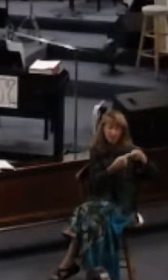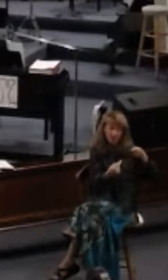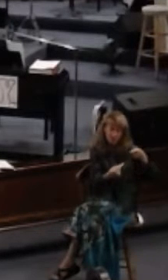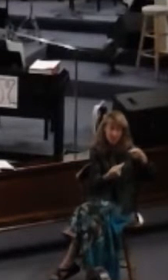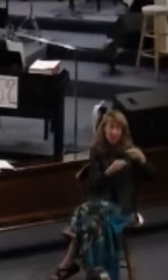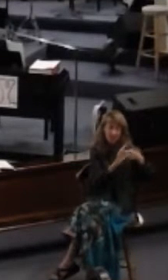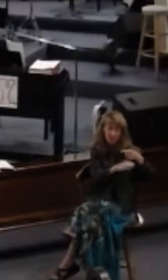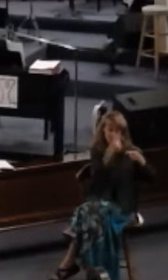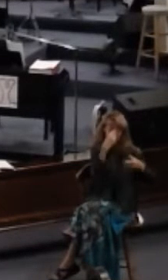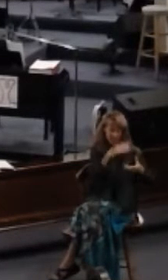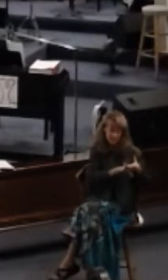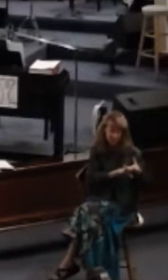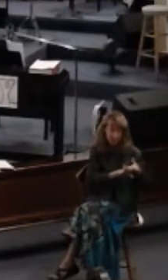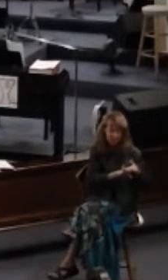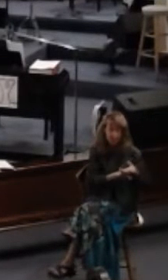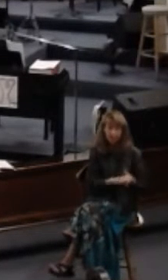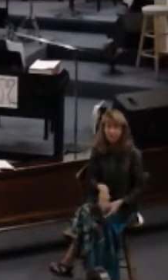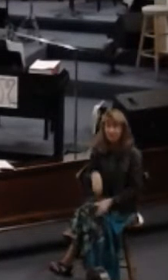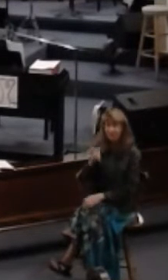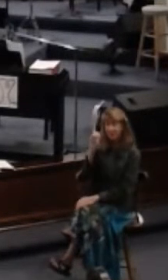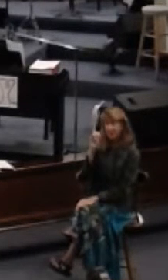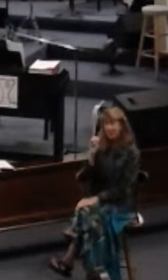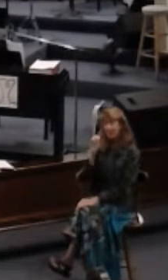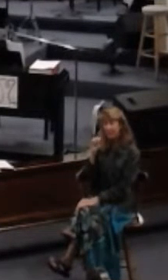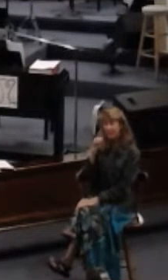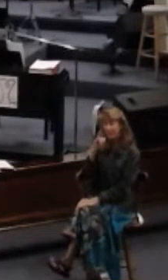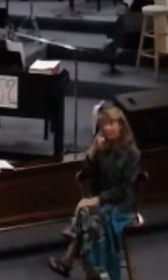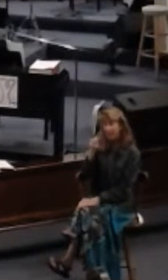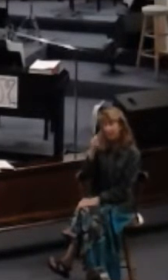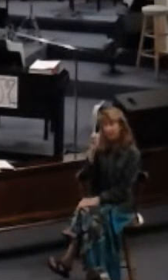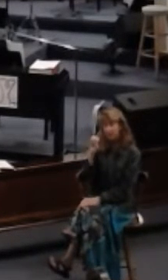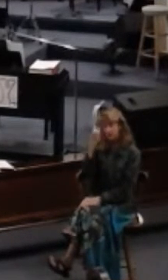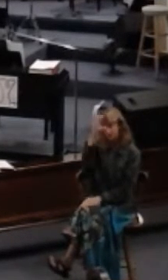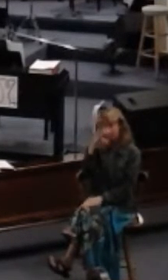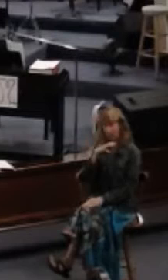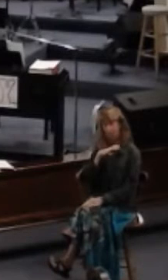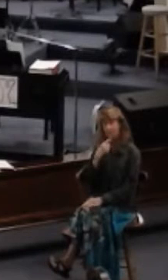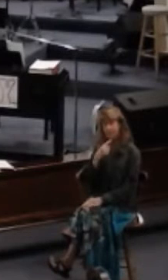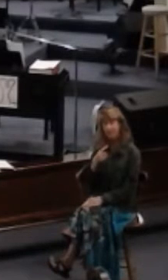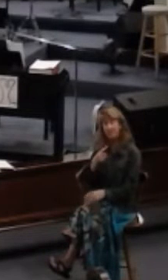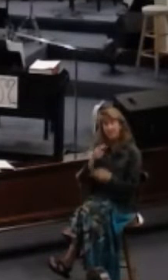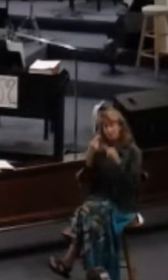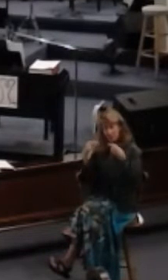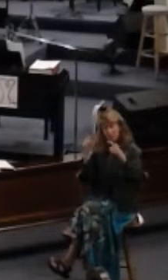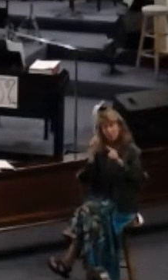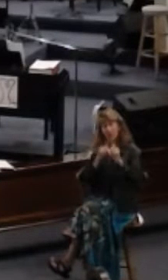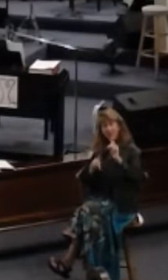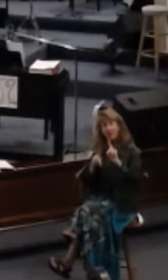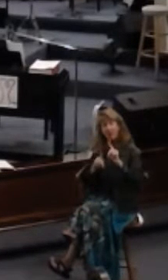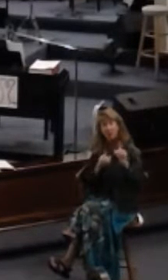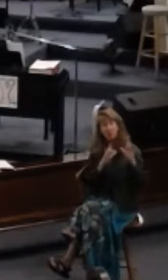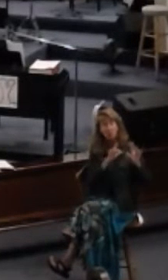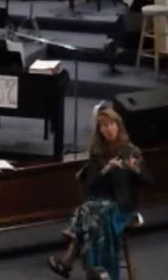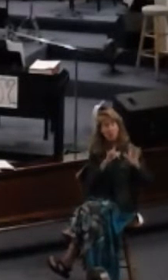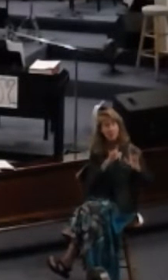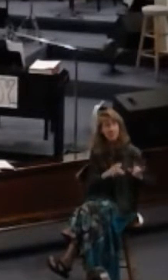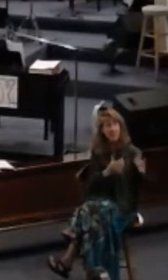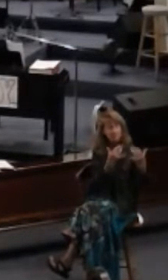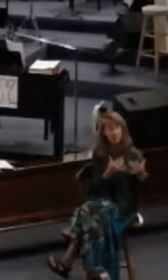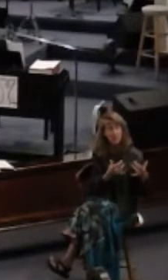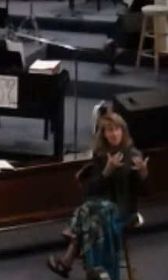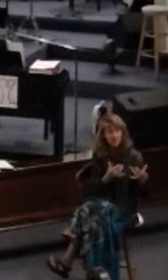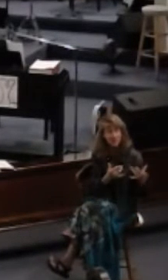theologian by the name of E.A. Judge explained, he said, "Classical philosophers taught that mercy indeed is